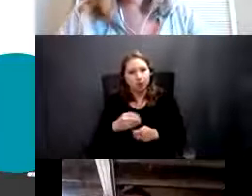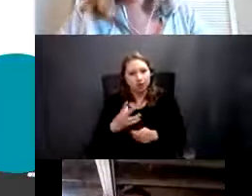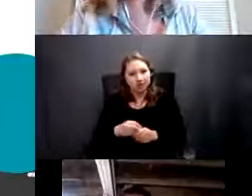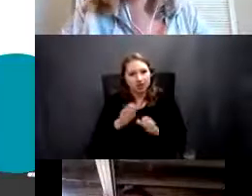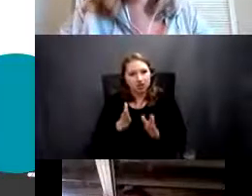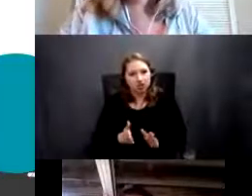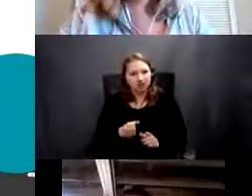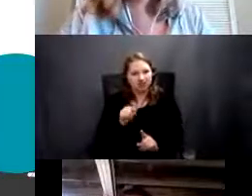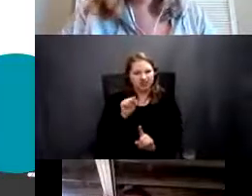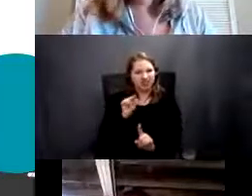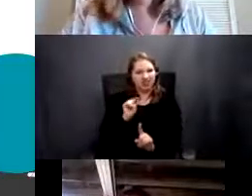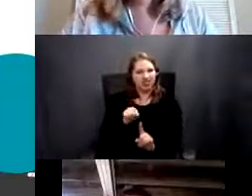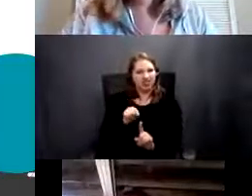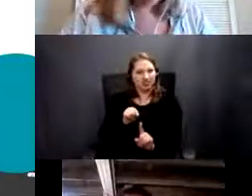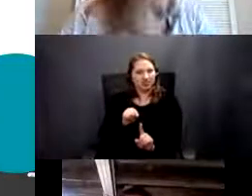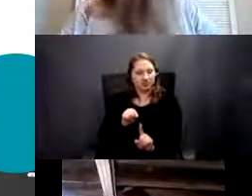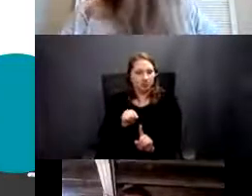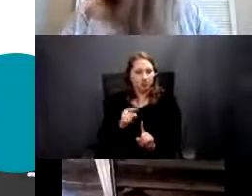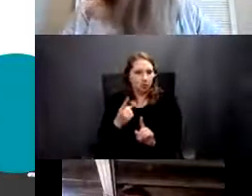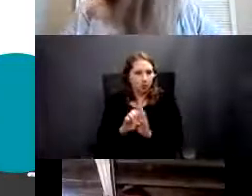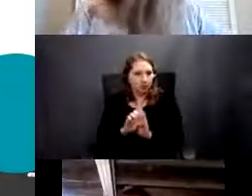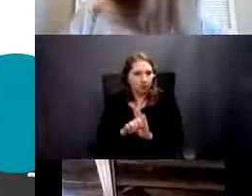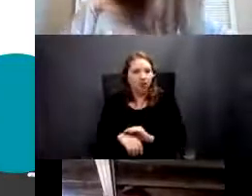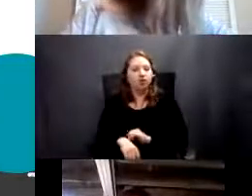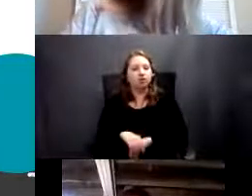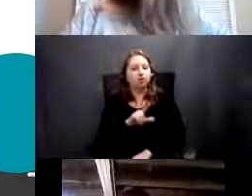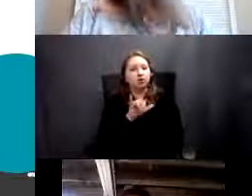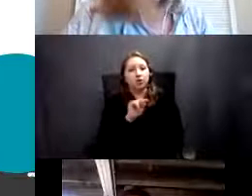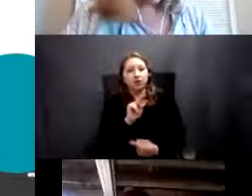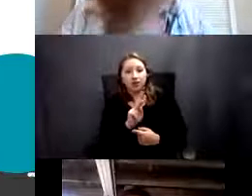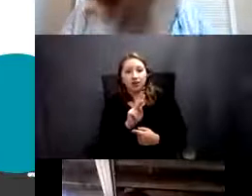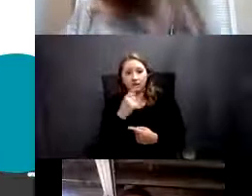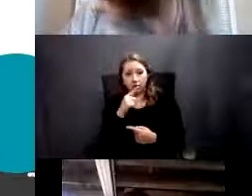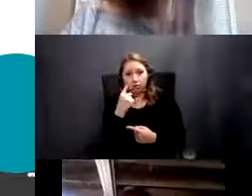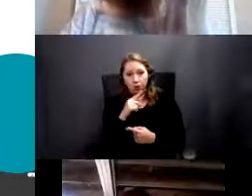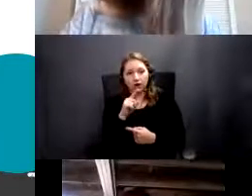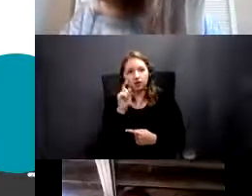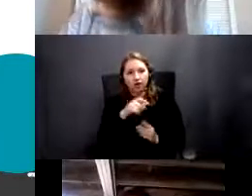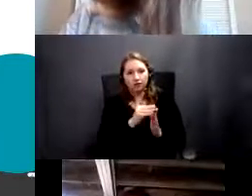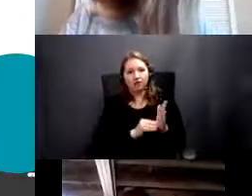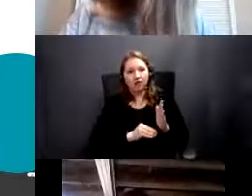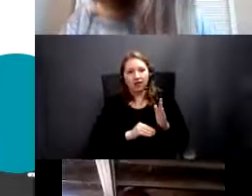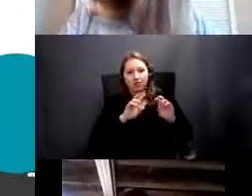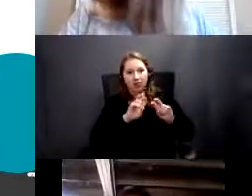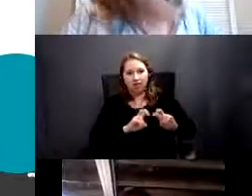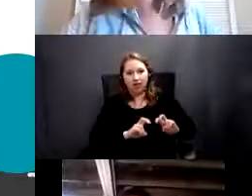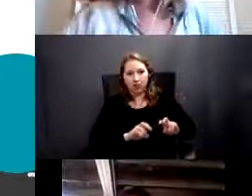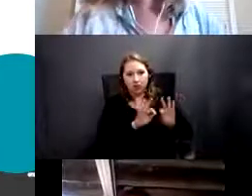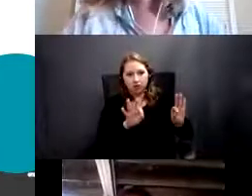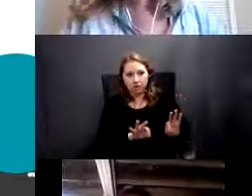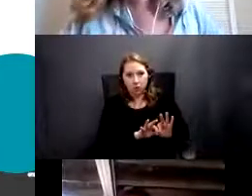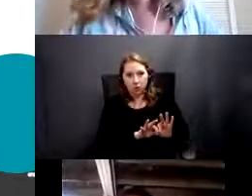those. And so I put the link to the evaluation form that's needed for that in the chat. I'll also